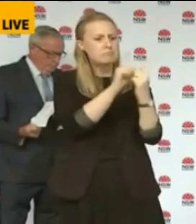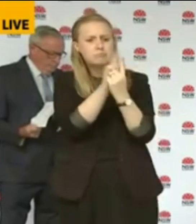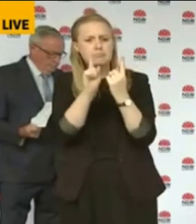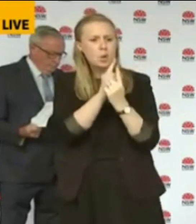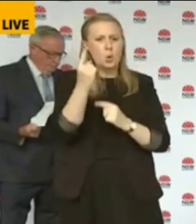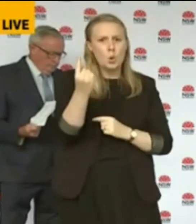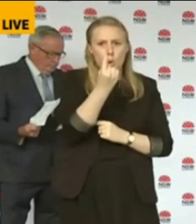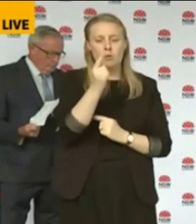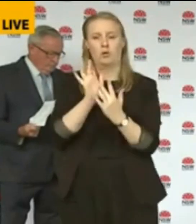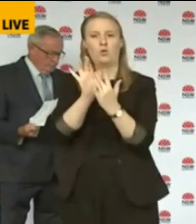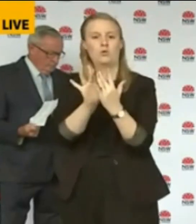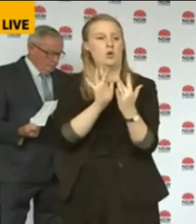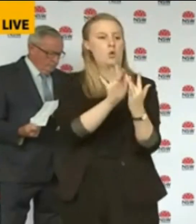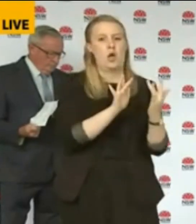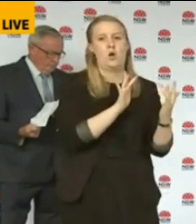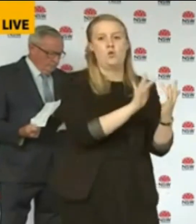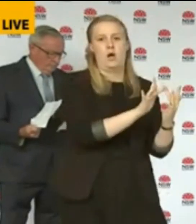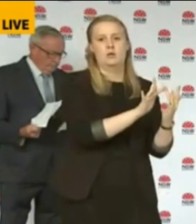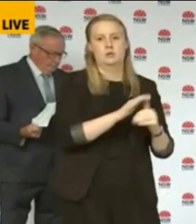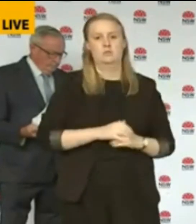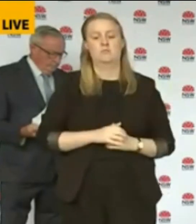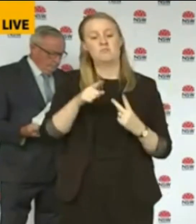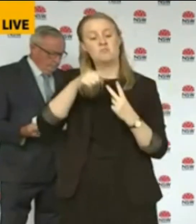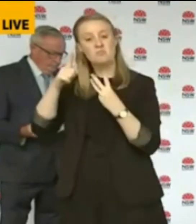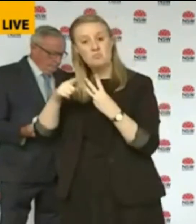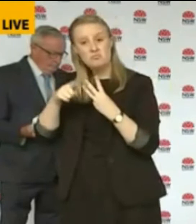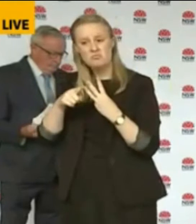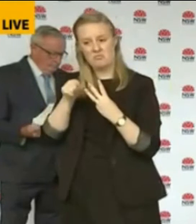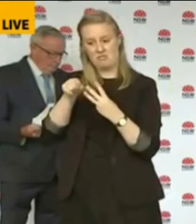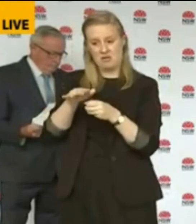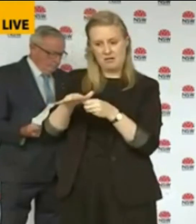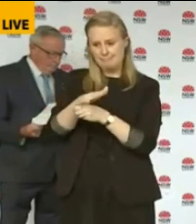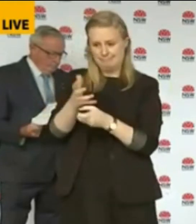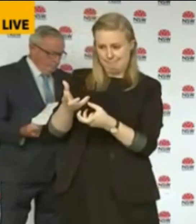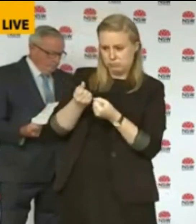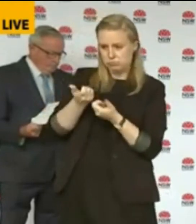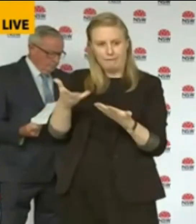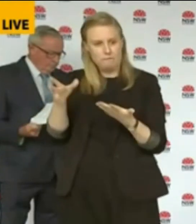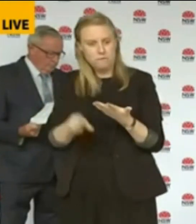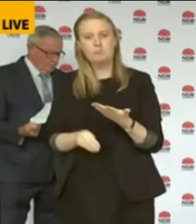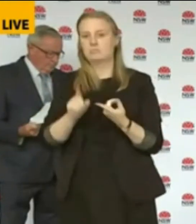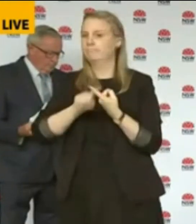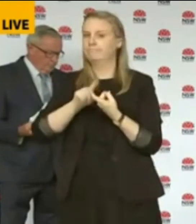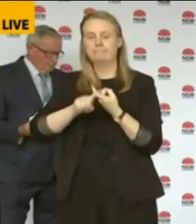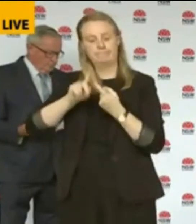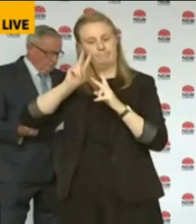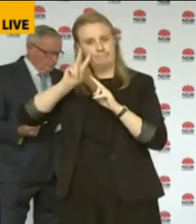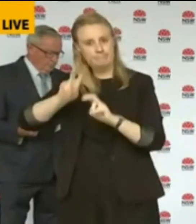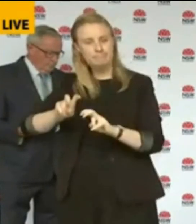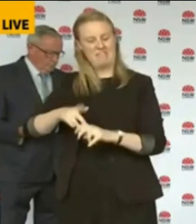a previously reported case whose source remains under investigation. And yesterday we said this case was likely to be linked to the